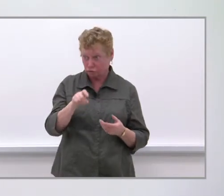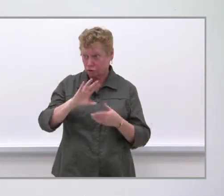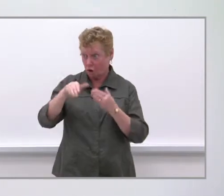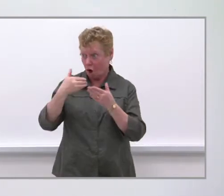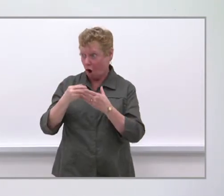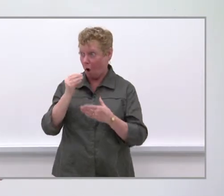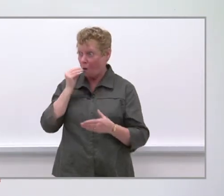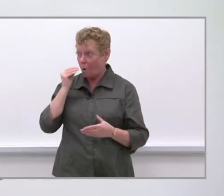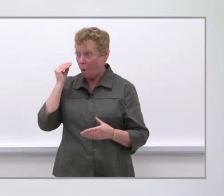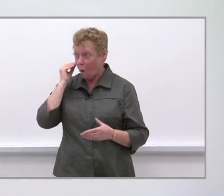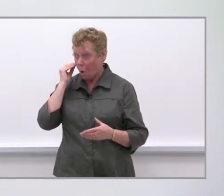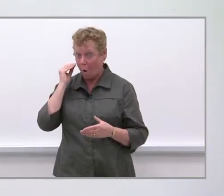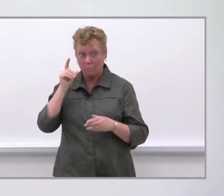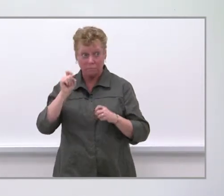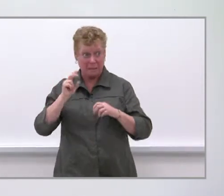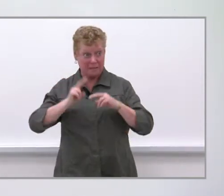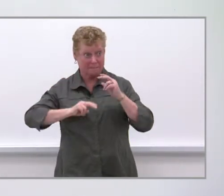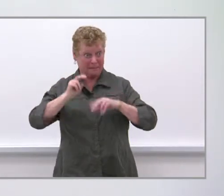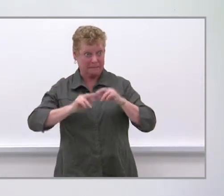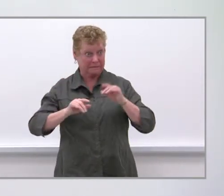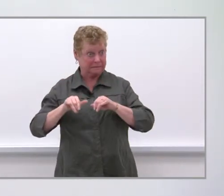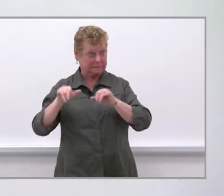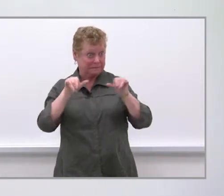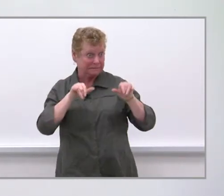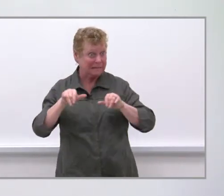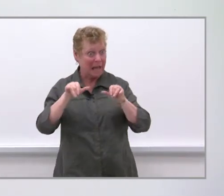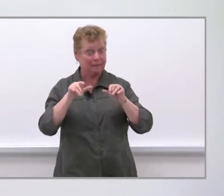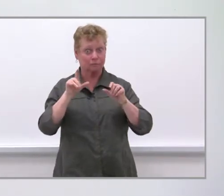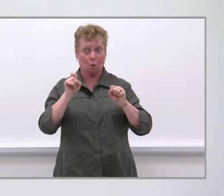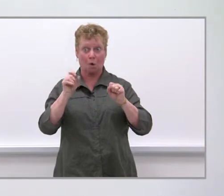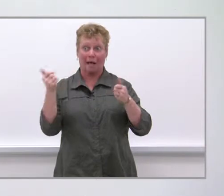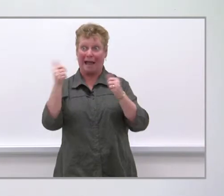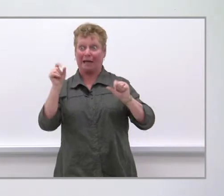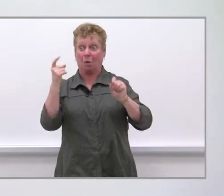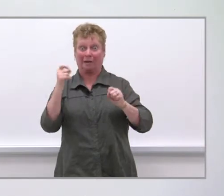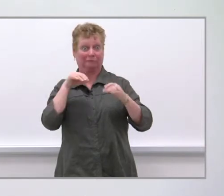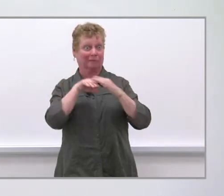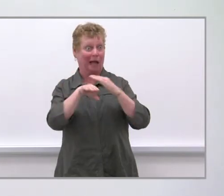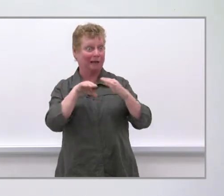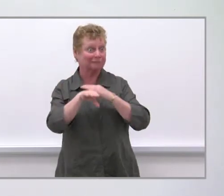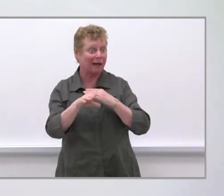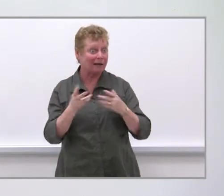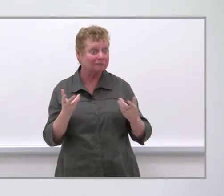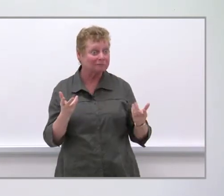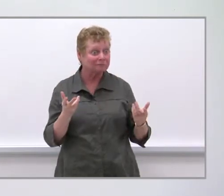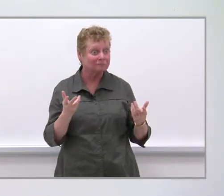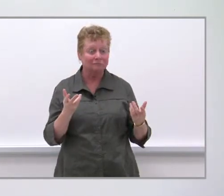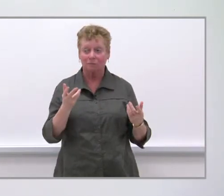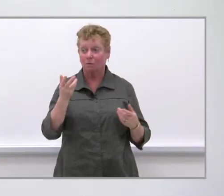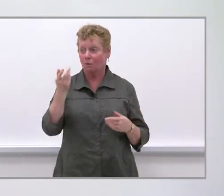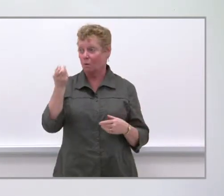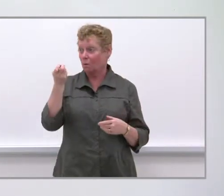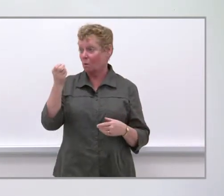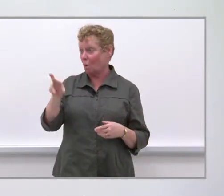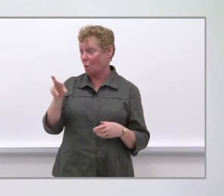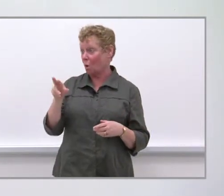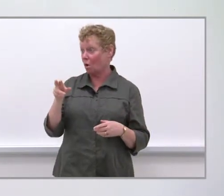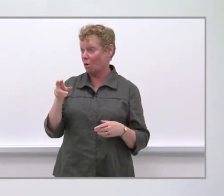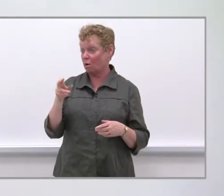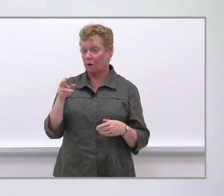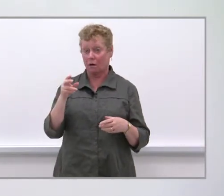all homes have to be built the same way so that everybody can access them? Or should it be, as we said